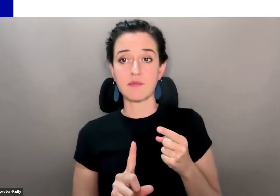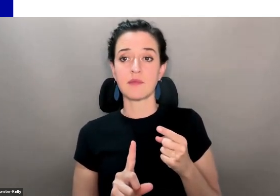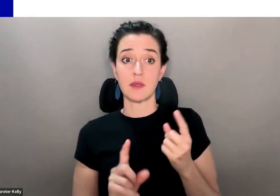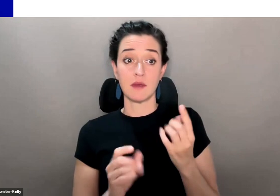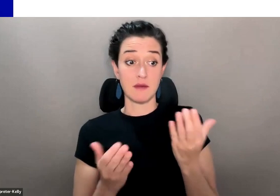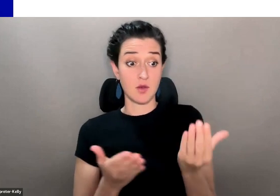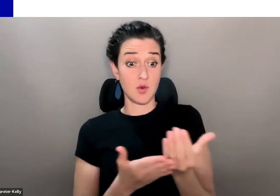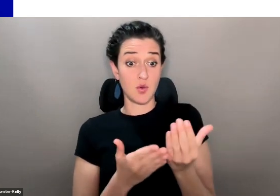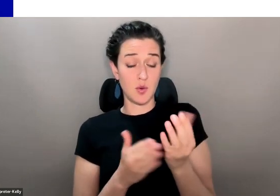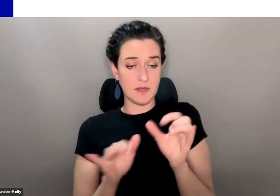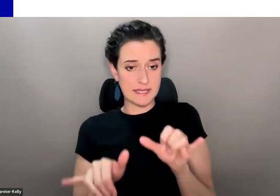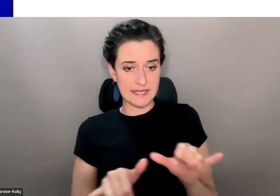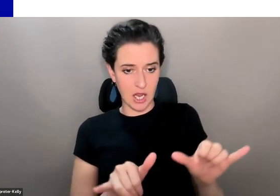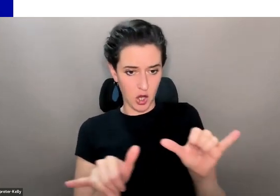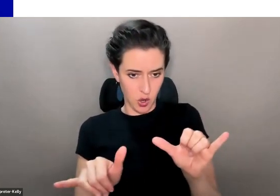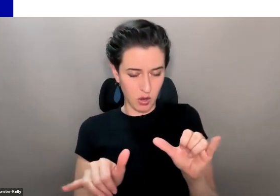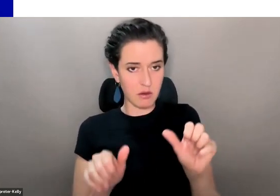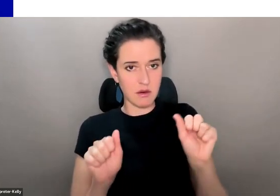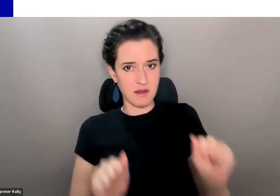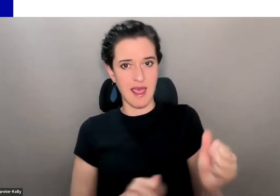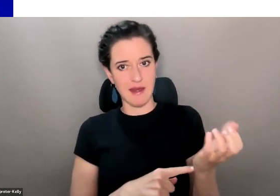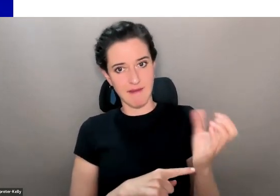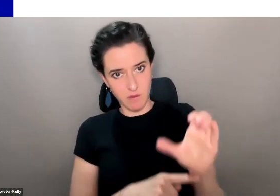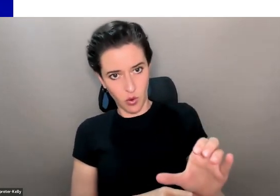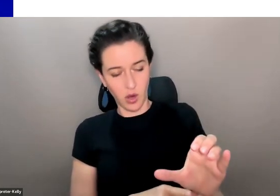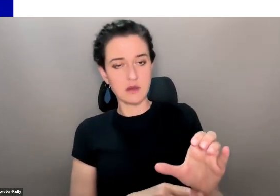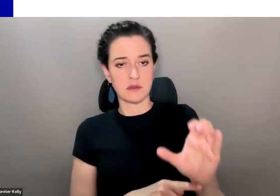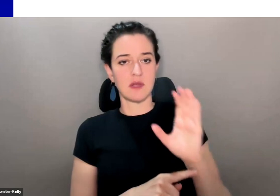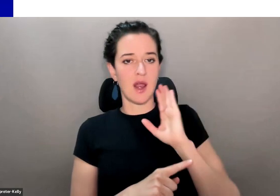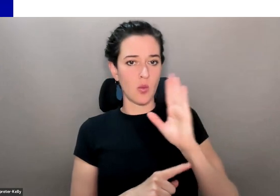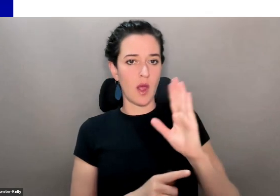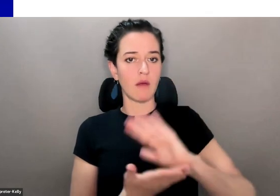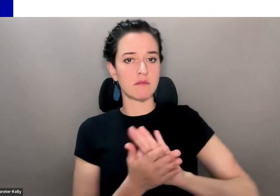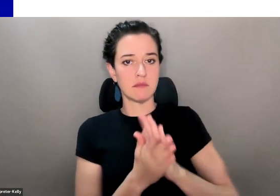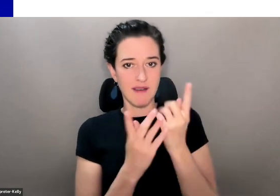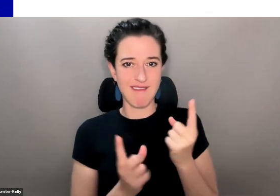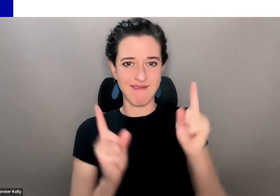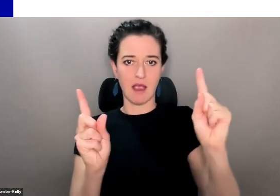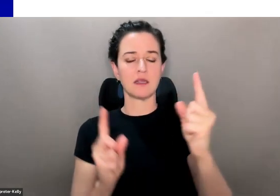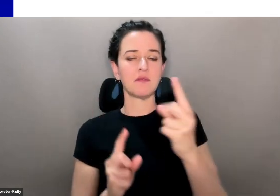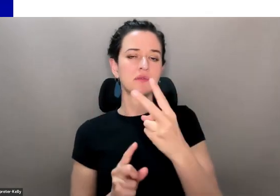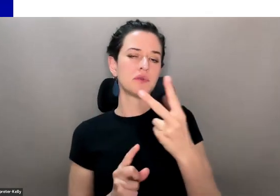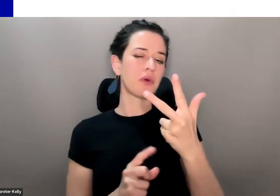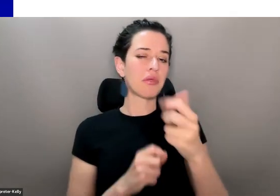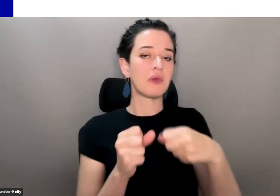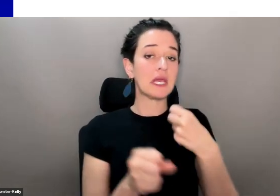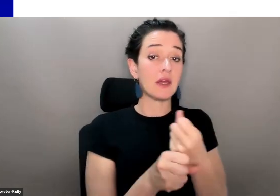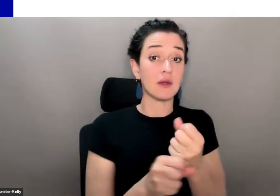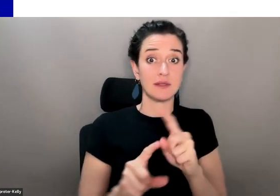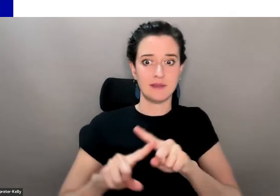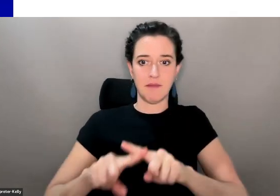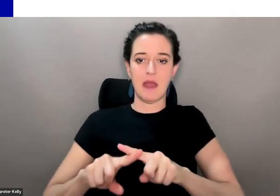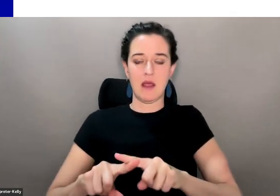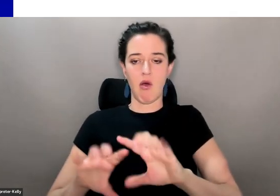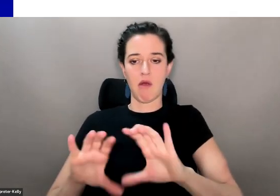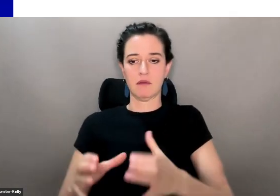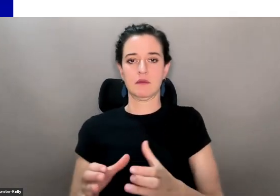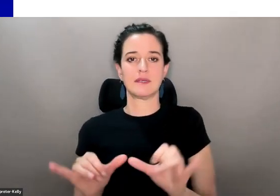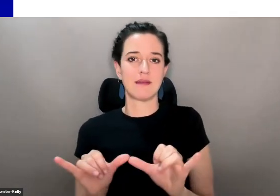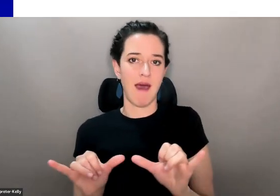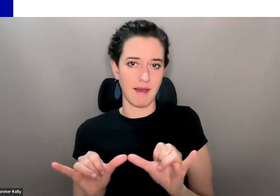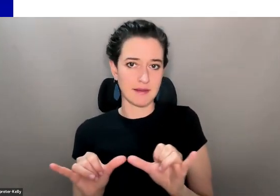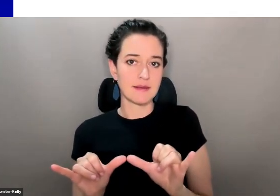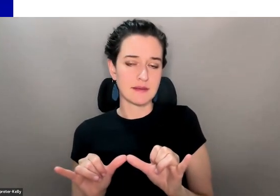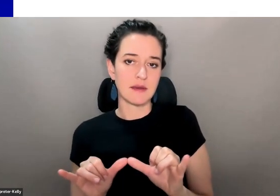standard that will be in effect within 2 or 3 years, depending on the size of the covered entity. Next